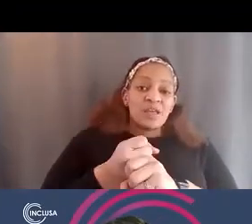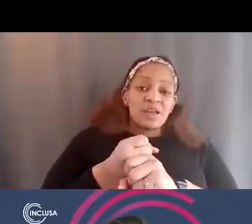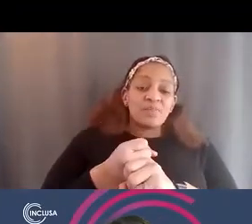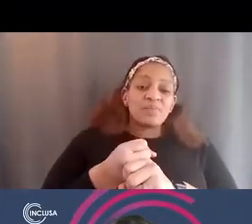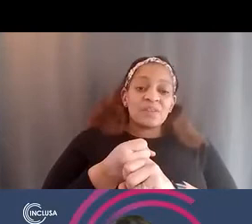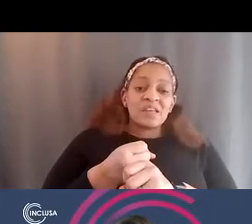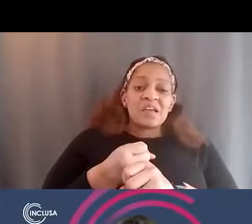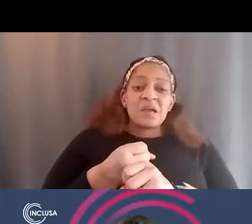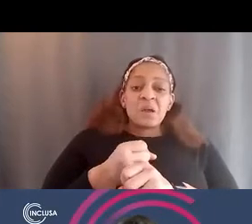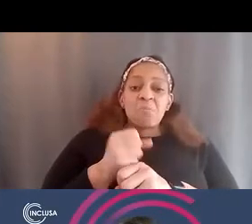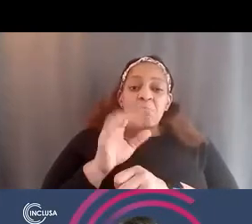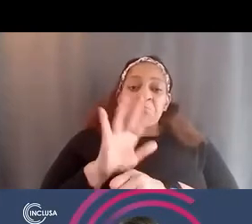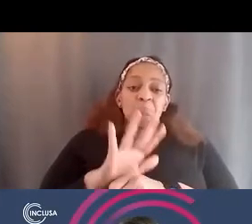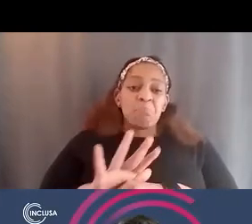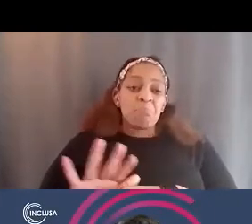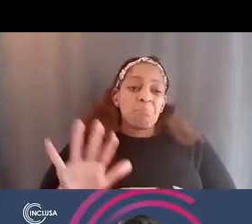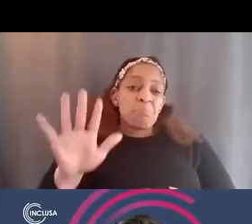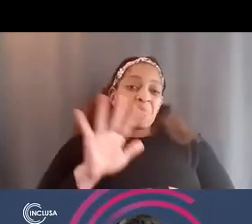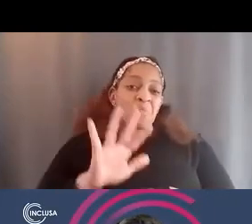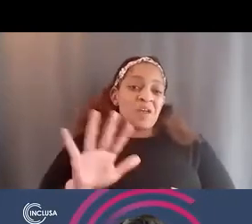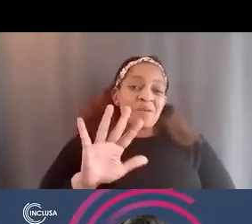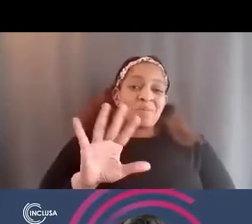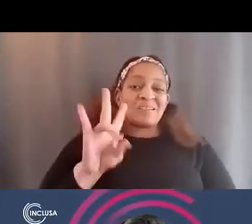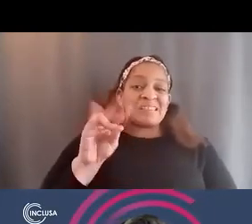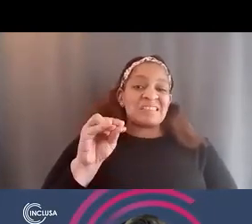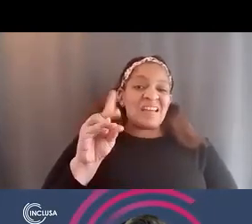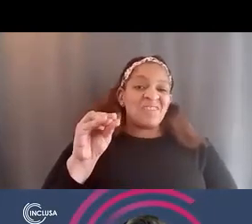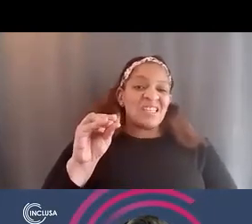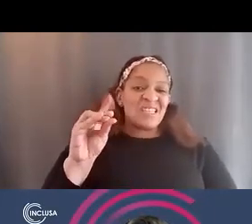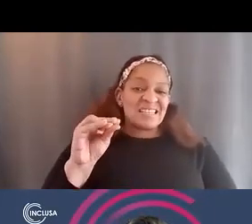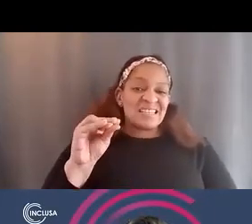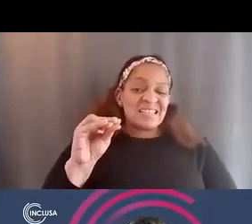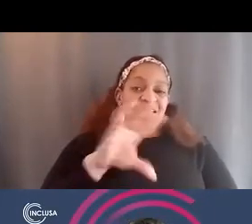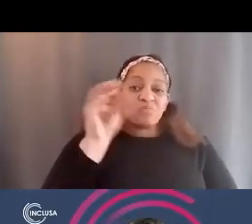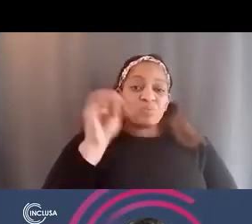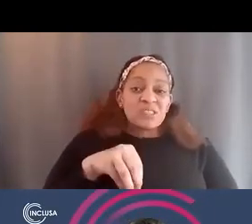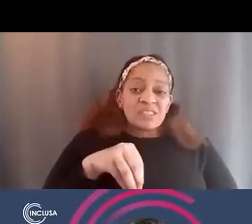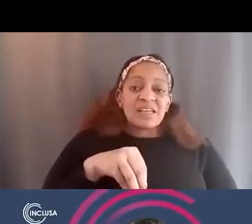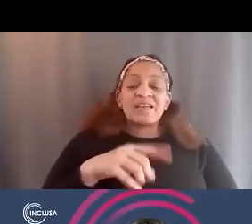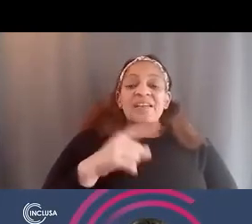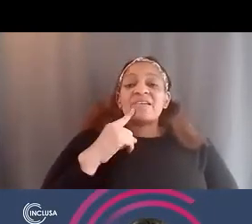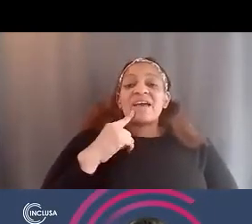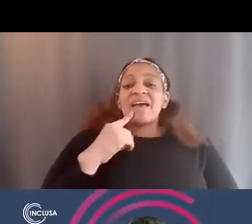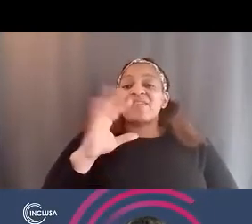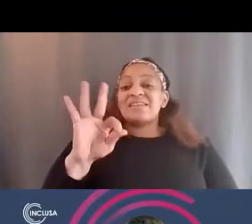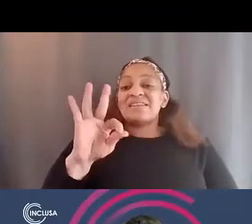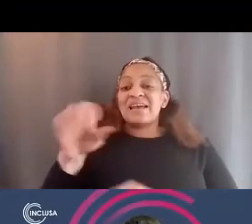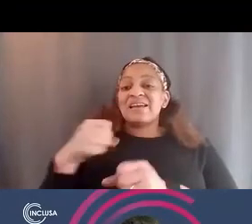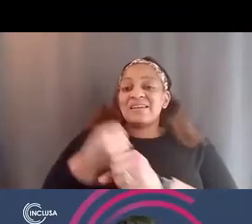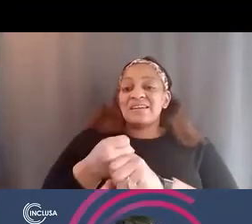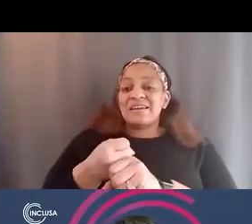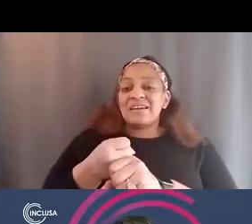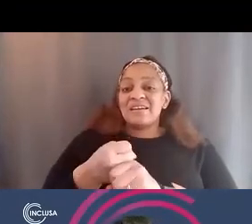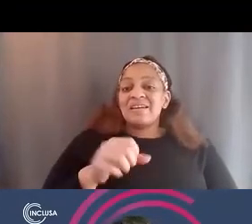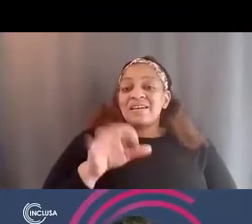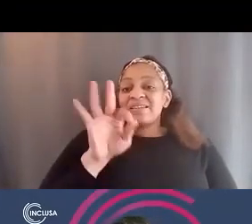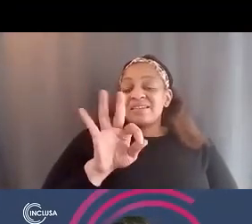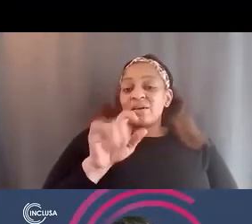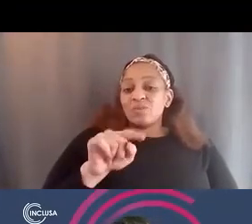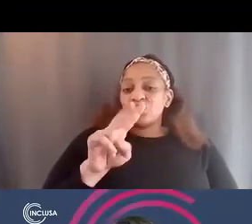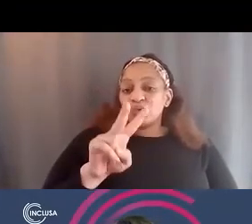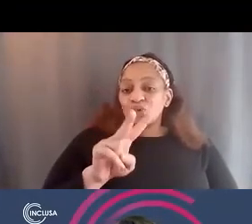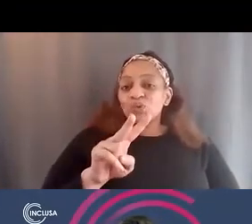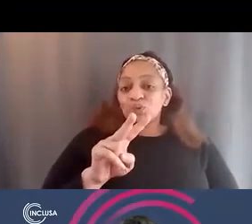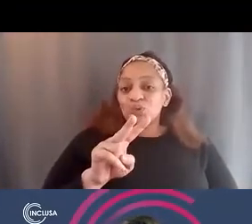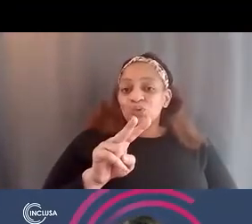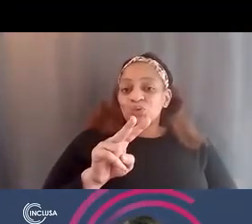almost 70.5% growth in CIE. And then the 9-year mark, we were at 92.2% growth of percentage of